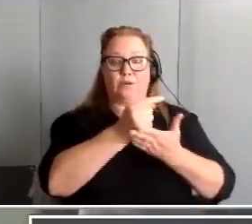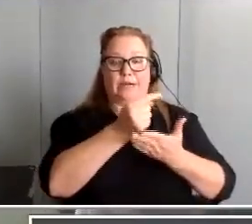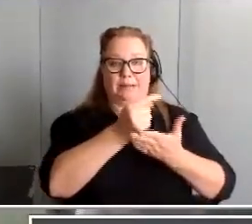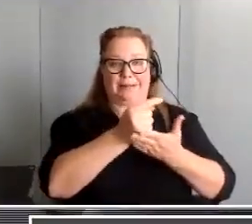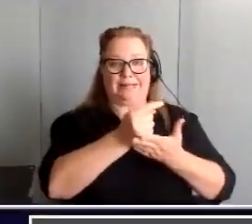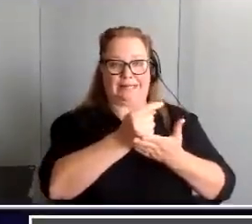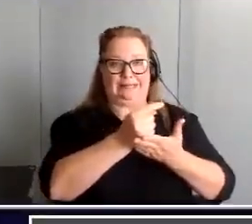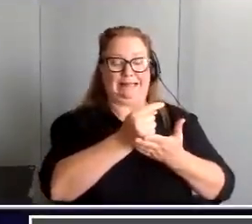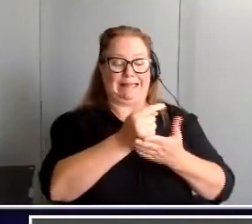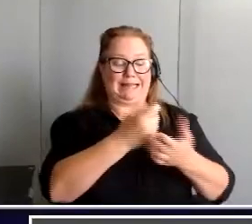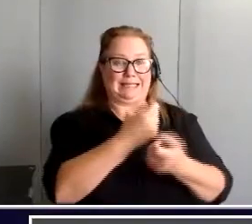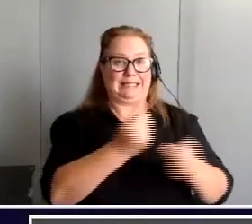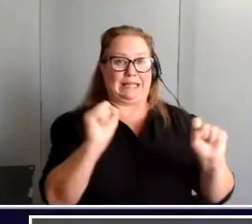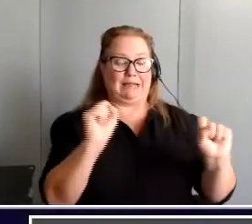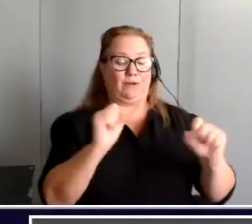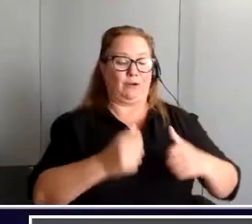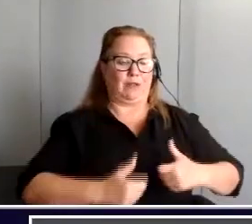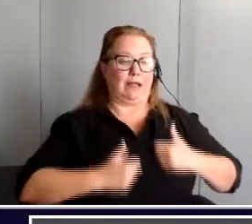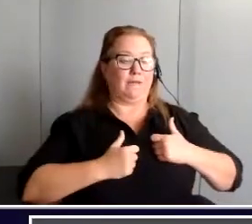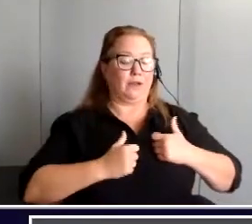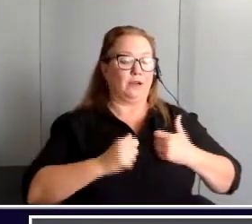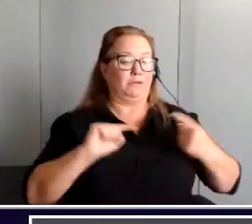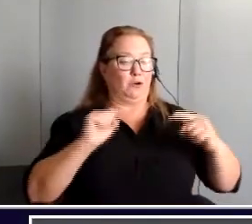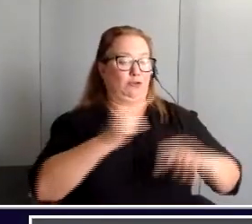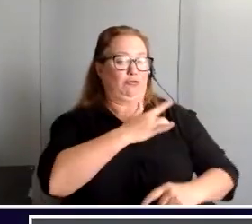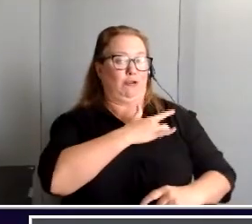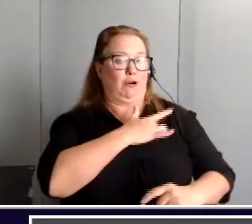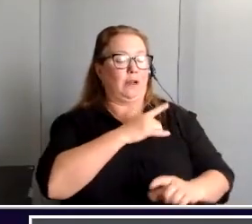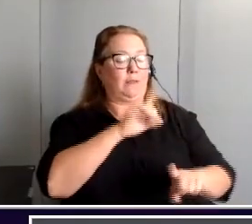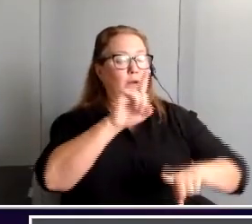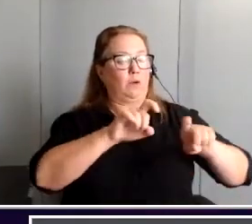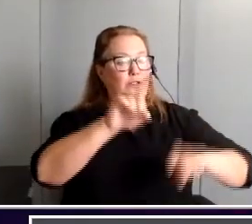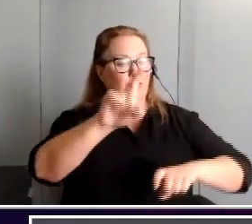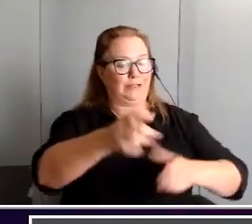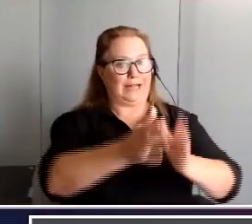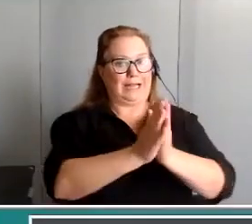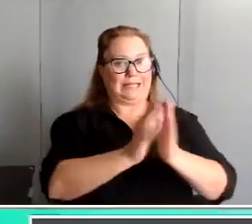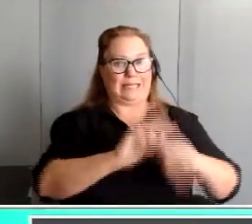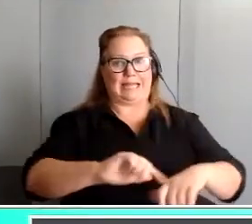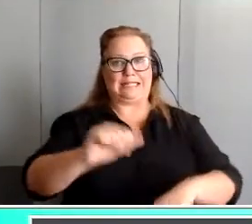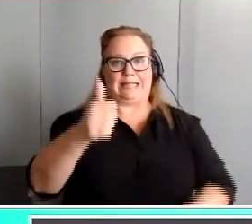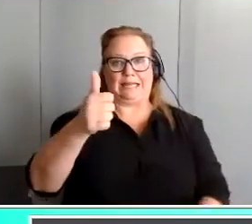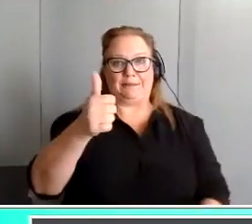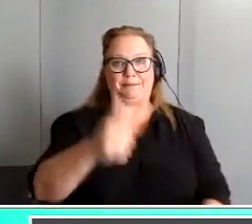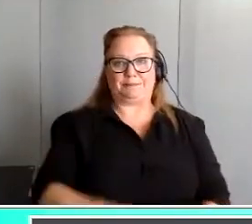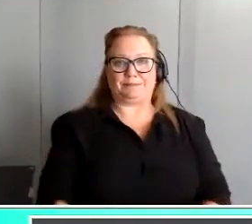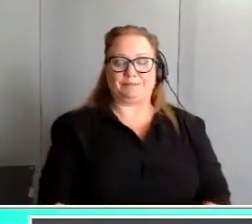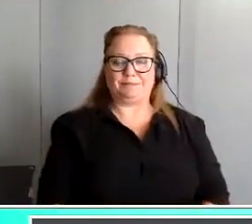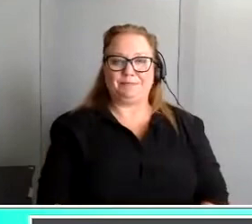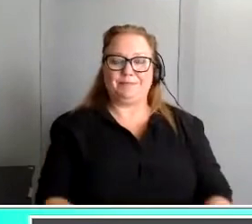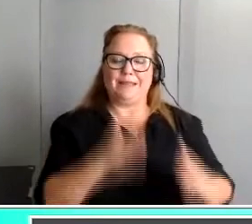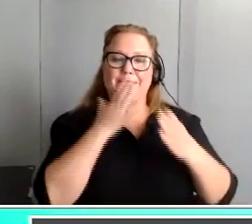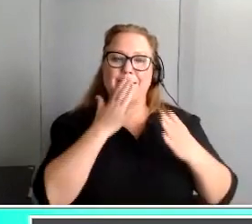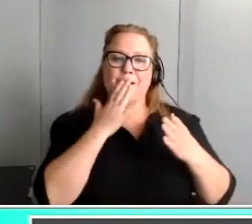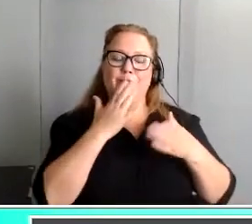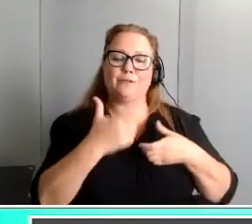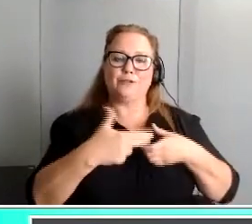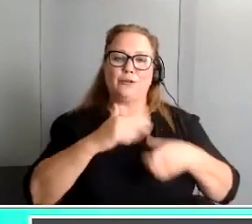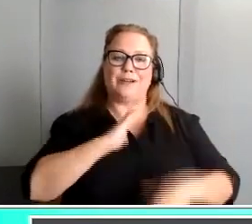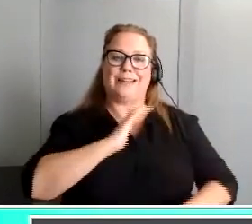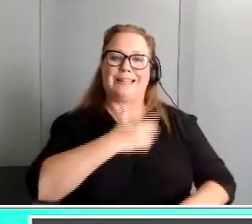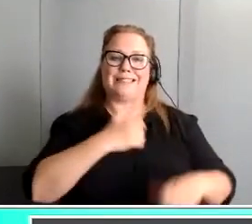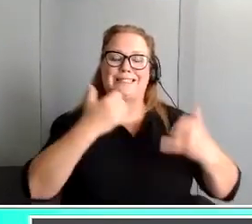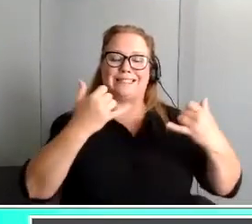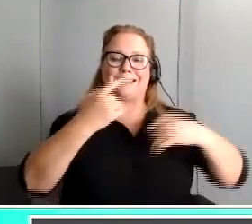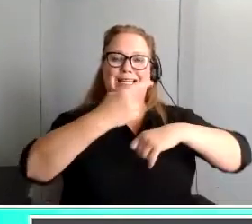at risk? We're going to tell you the questions you need to ask coming up at 10 a.m. Thank you so much for being with us today. Don't forget you can catch